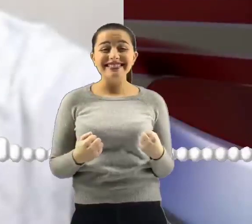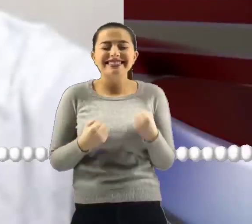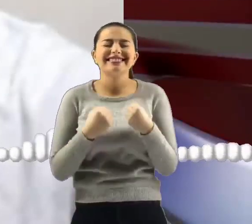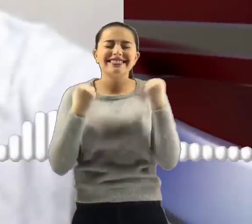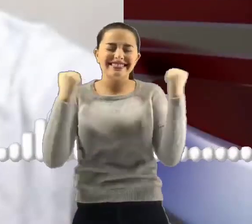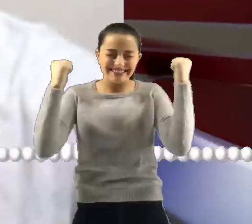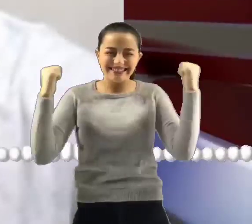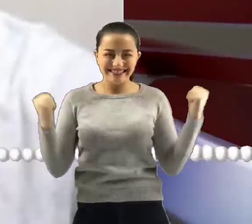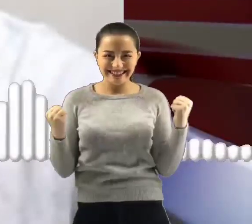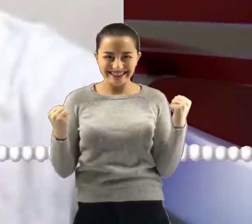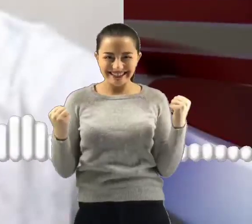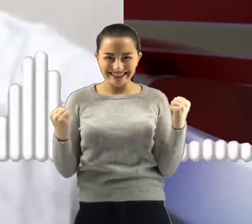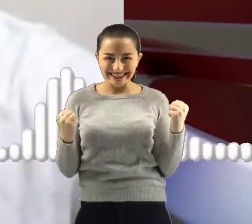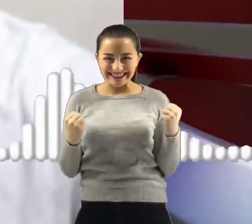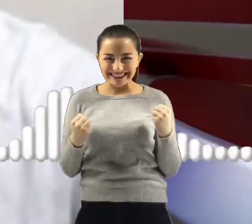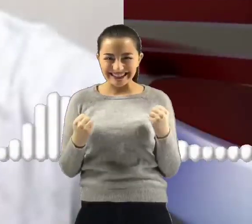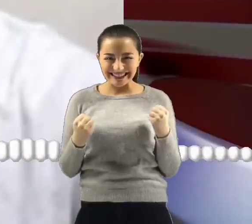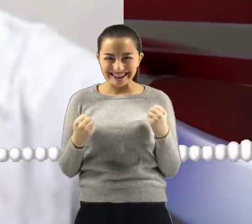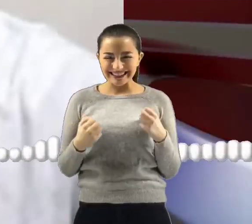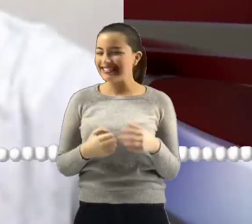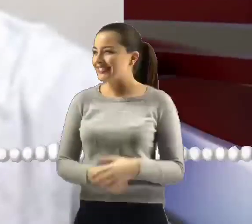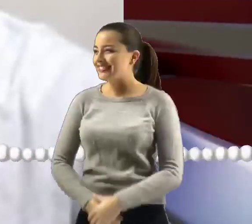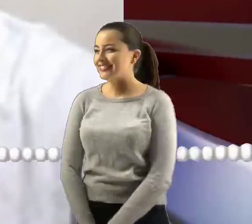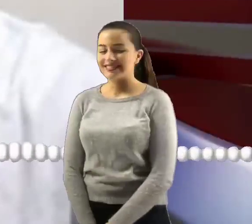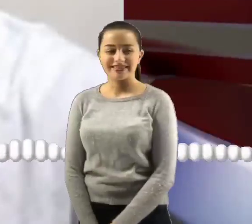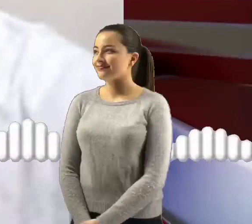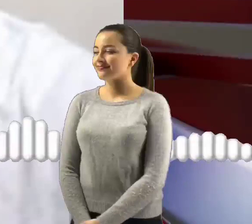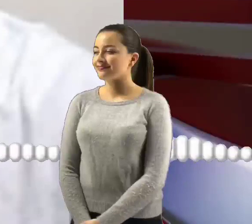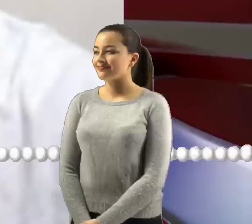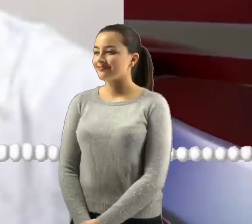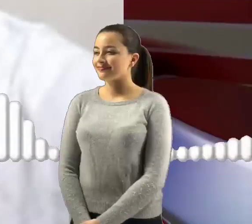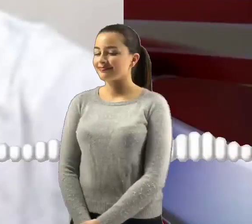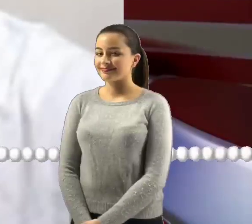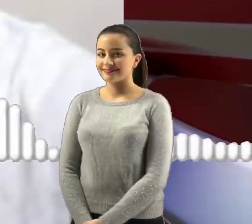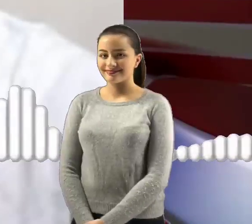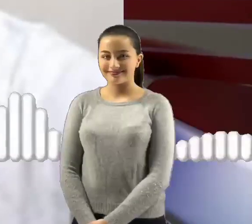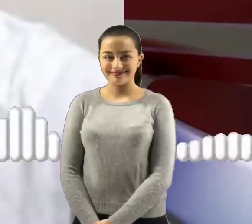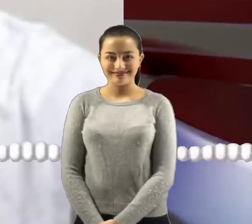Garadio. Only if in the bind a wassay, or the home meeting your quagon of who basket.